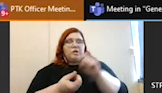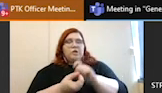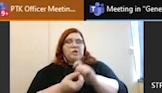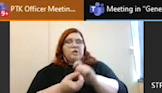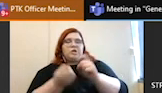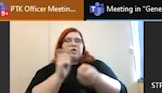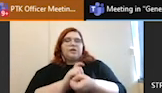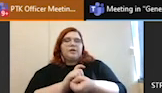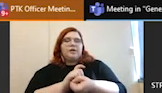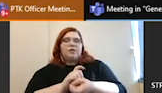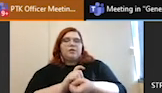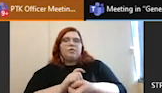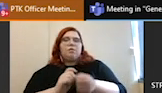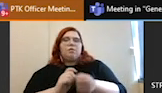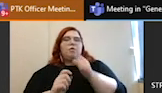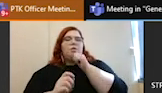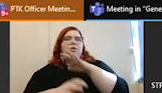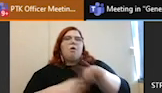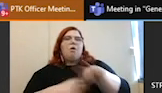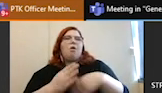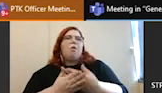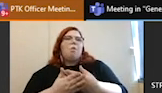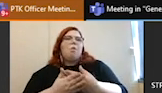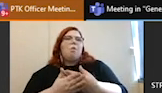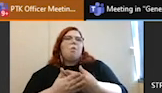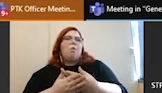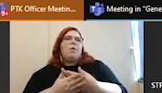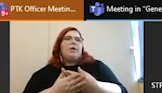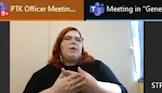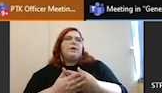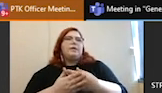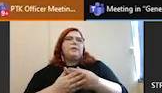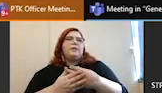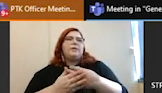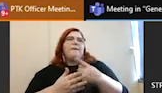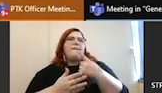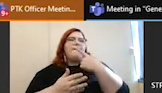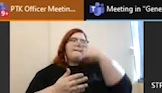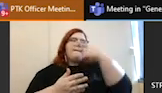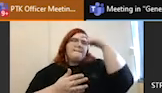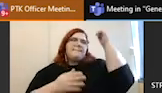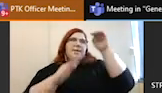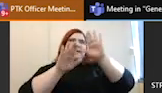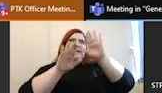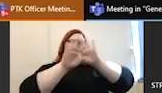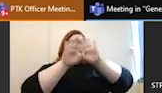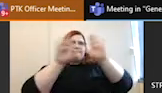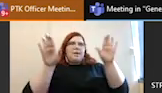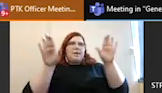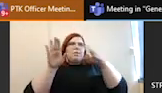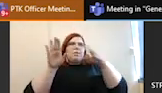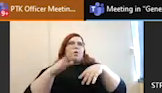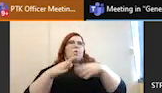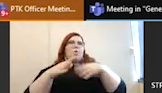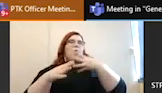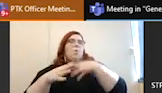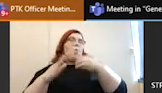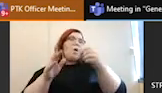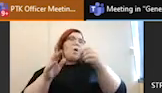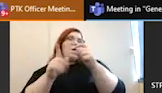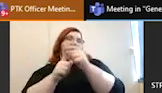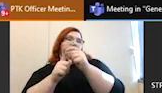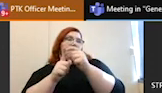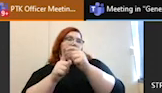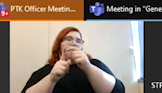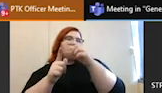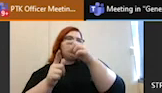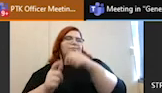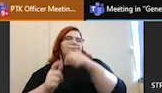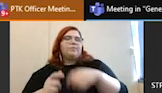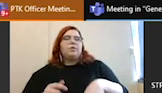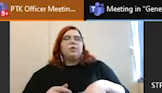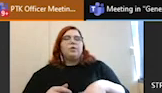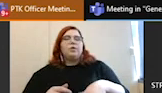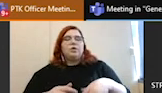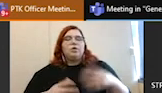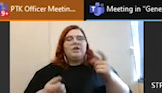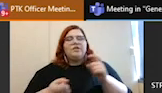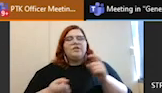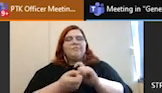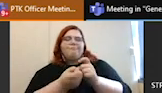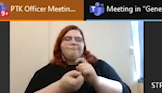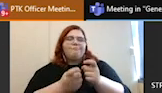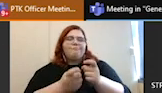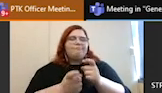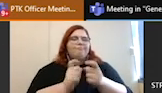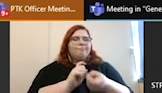be just white on black. You can play around with these things, but at this point, for you to change the background and for